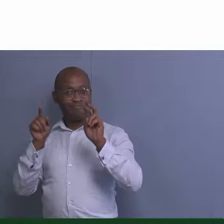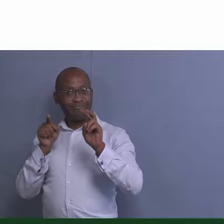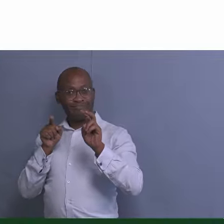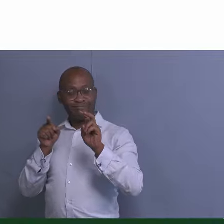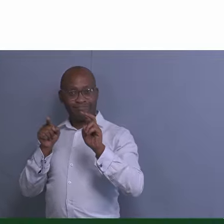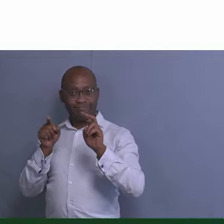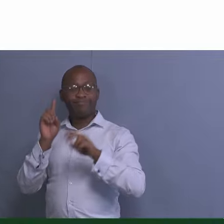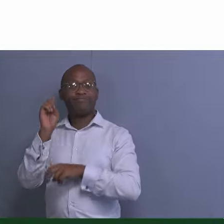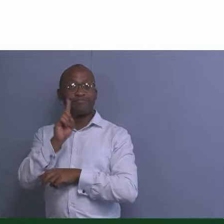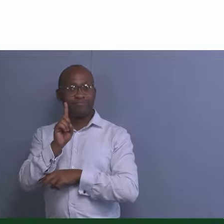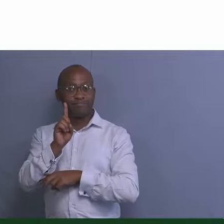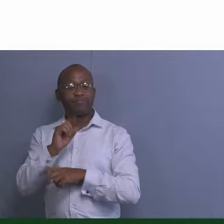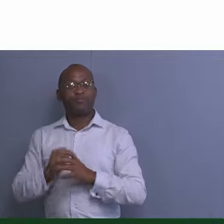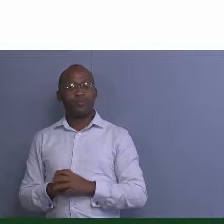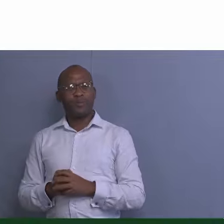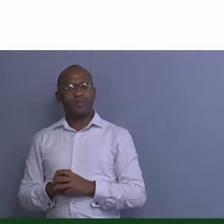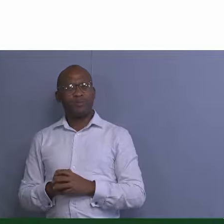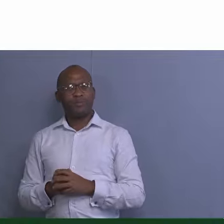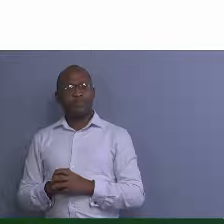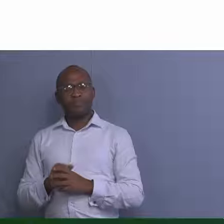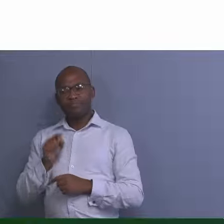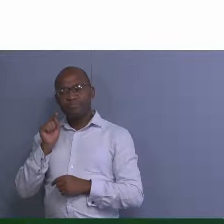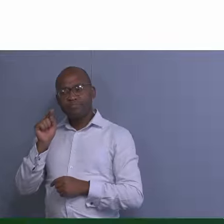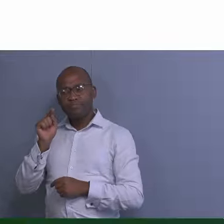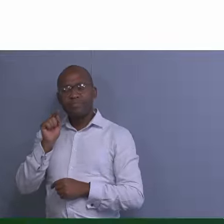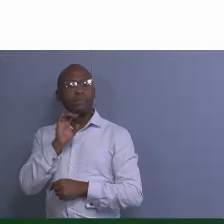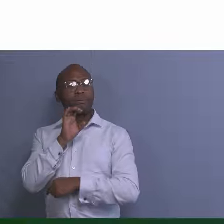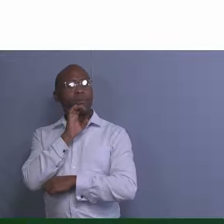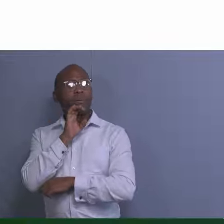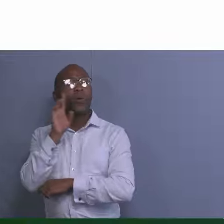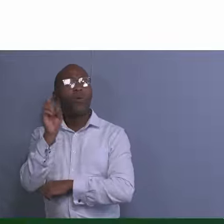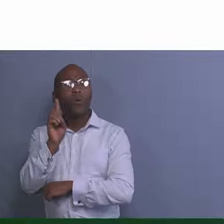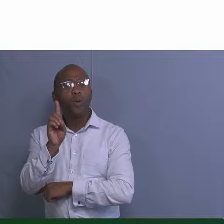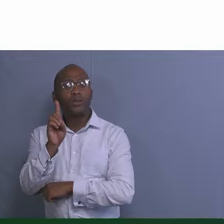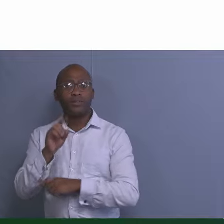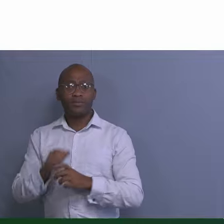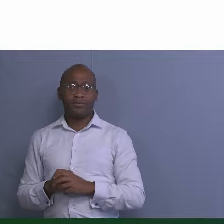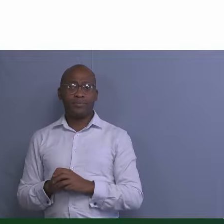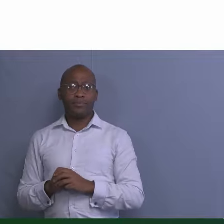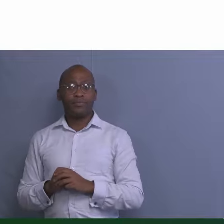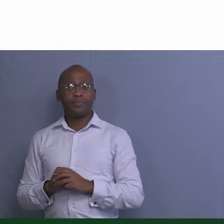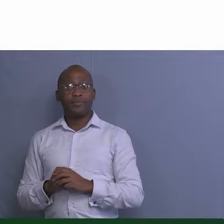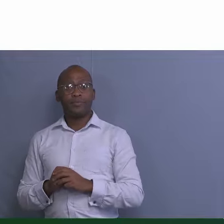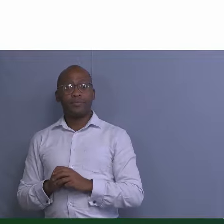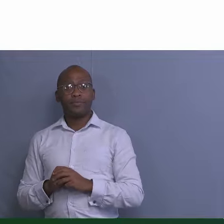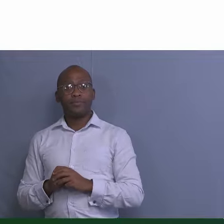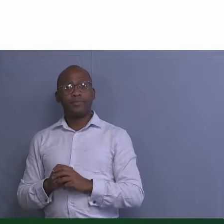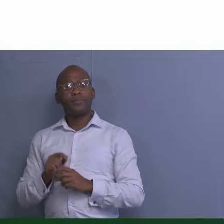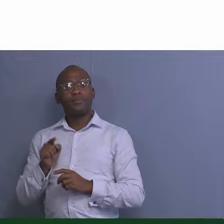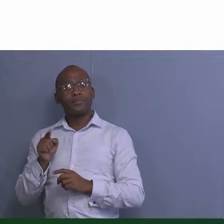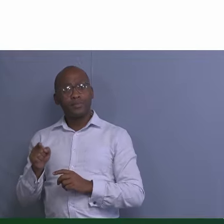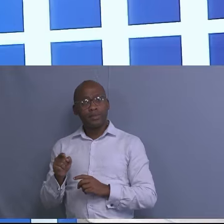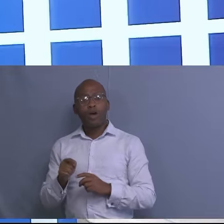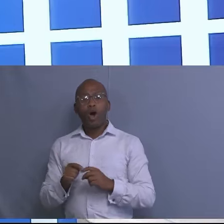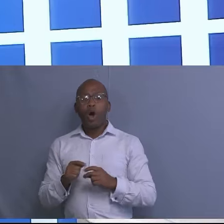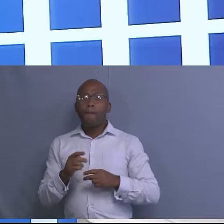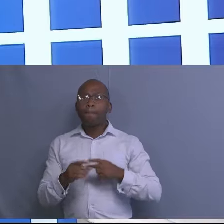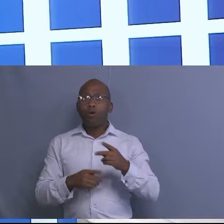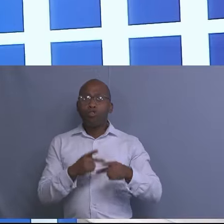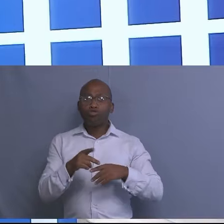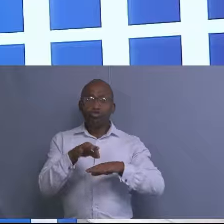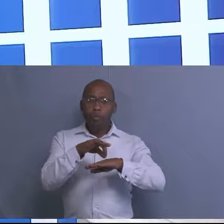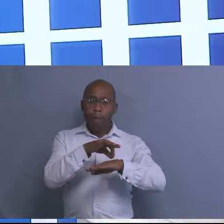farming. Now, what is subsistence farming? It is the production of crops and livestock, one